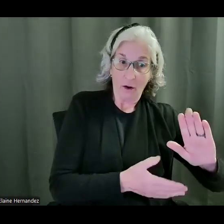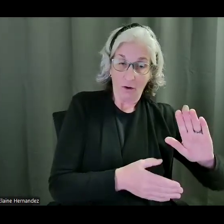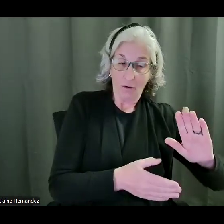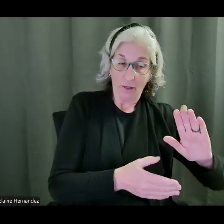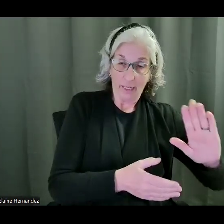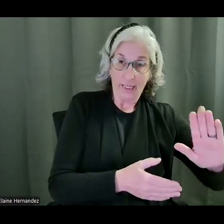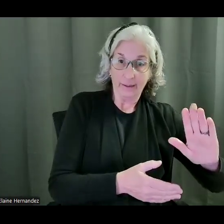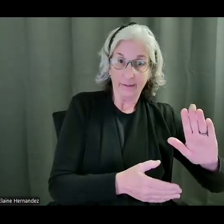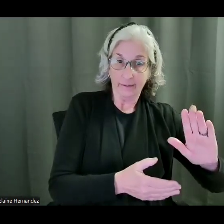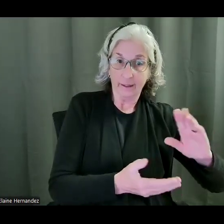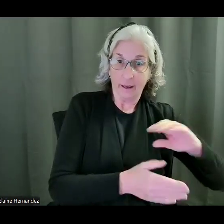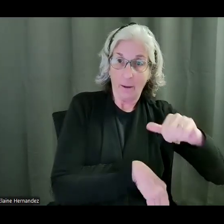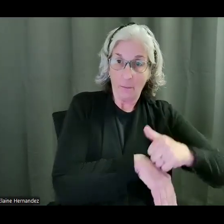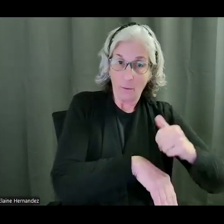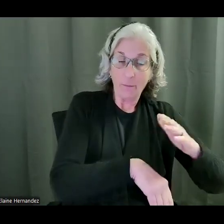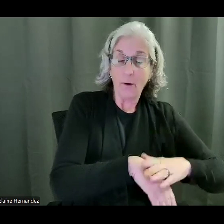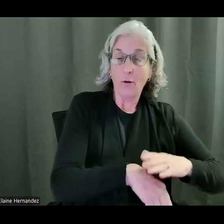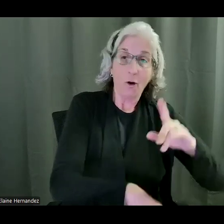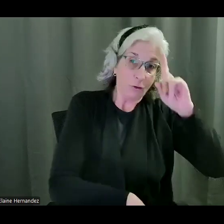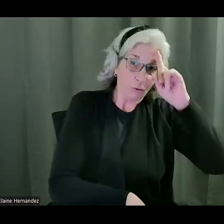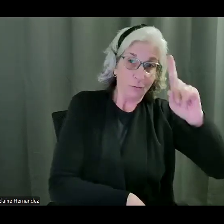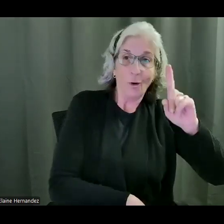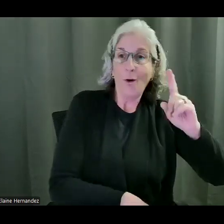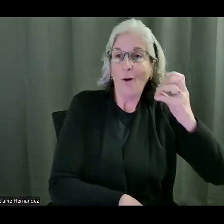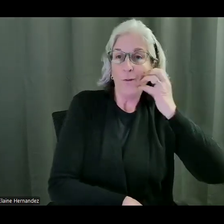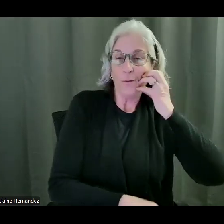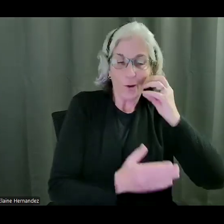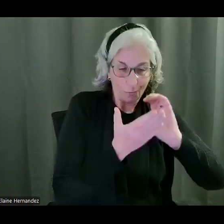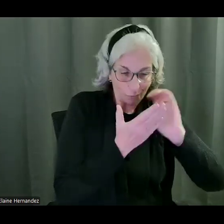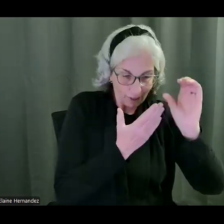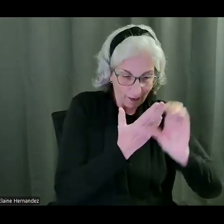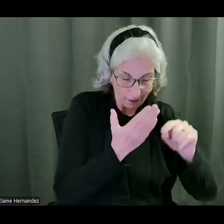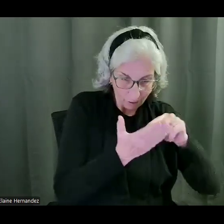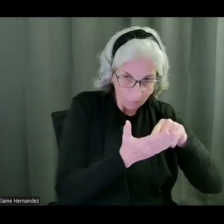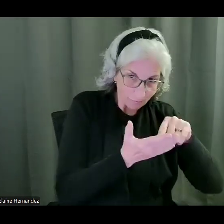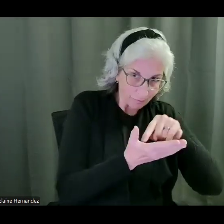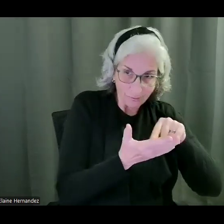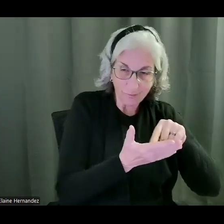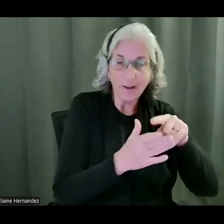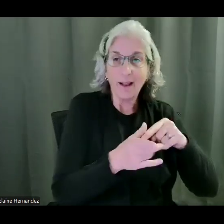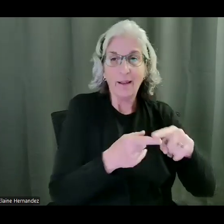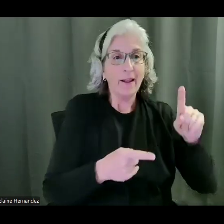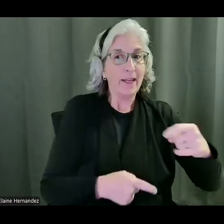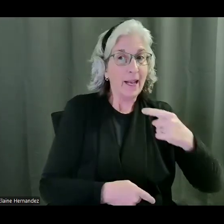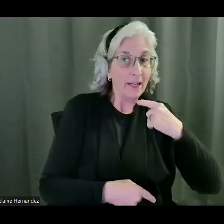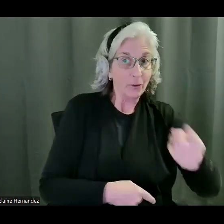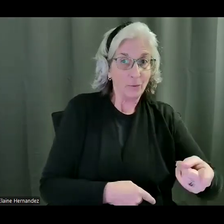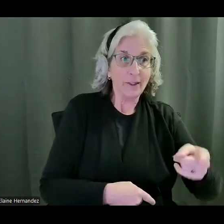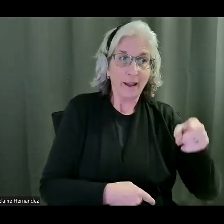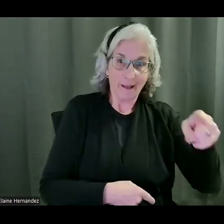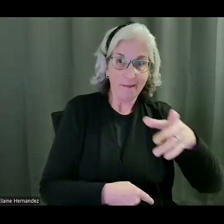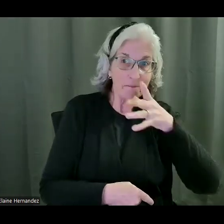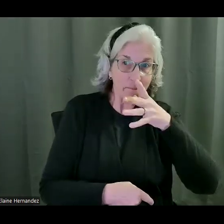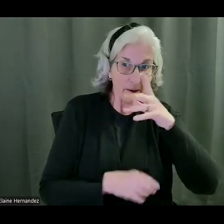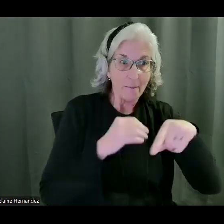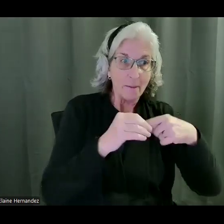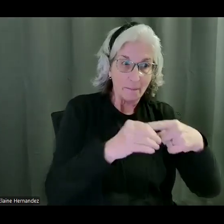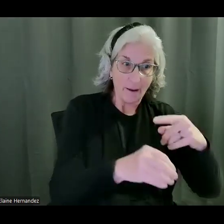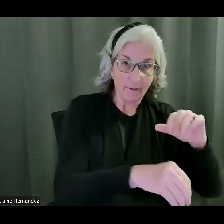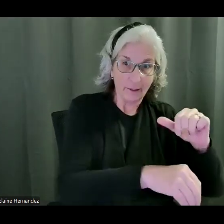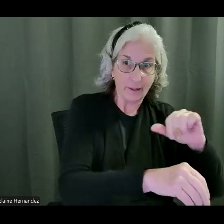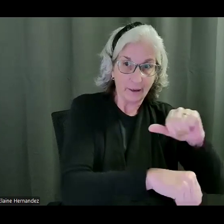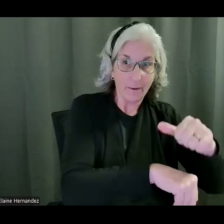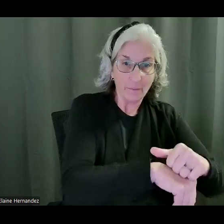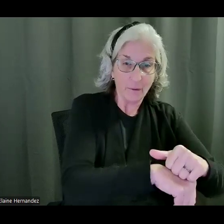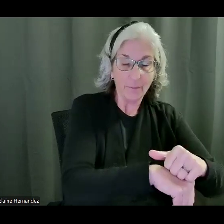the information to his mother. When expected to self-manage his schedule, Ben missed his next appointment with his job coach